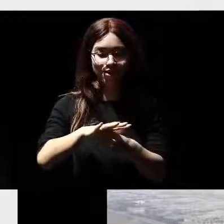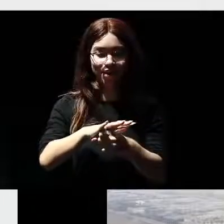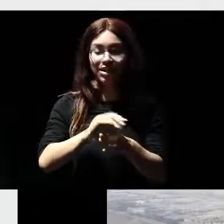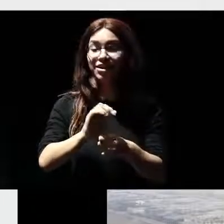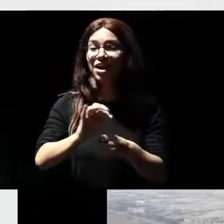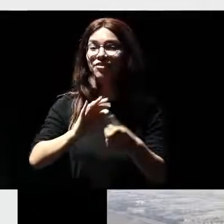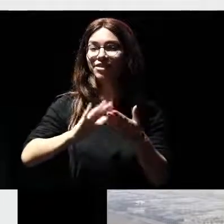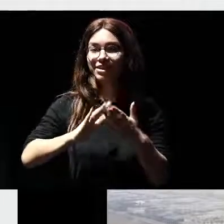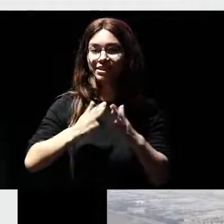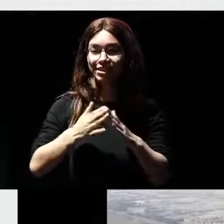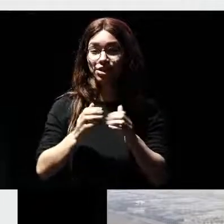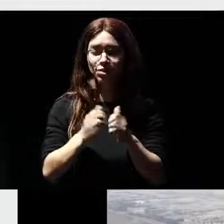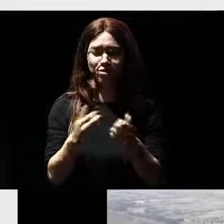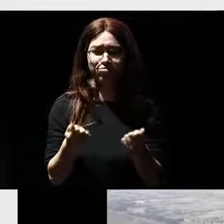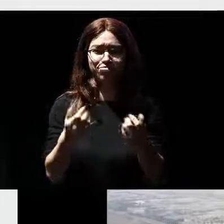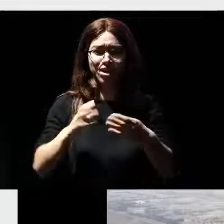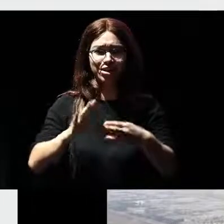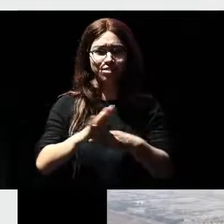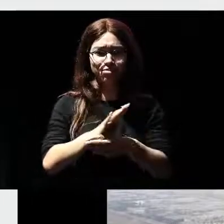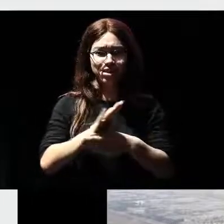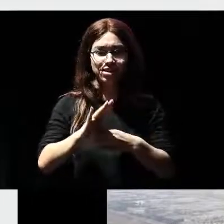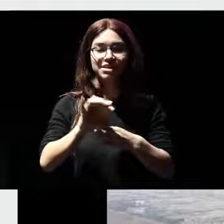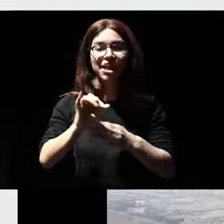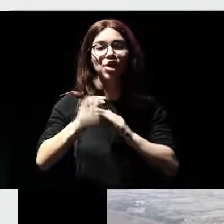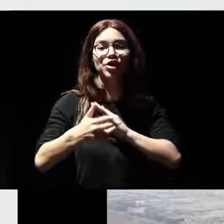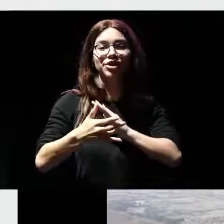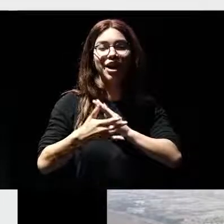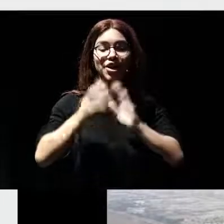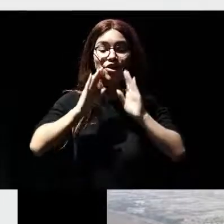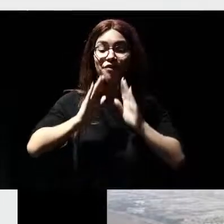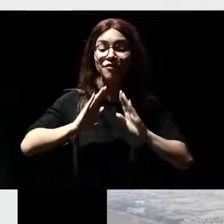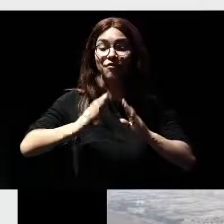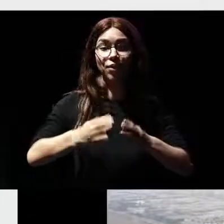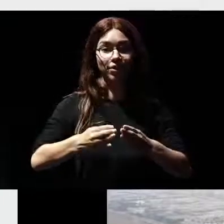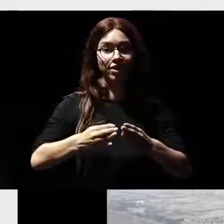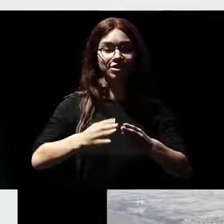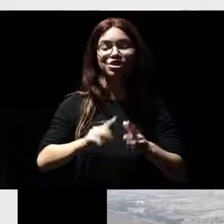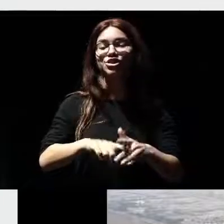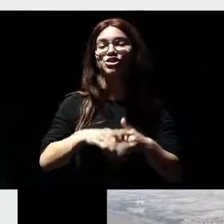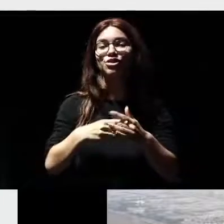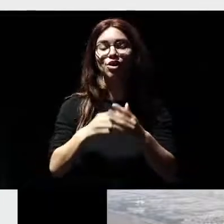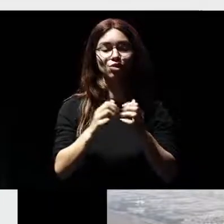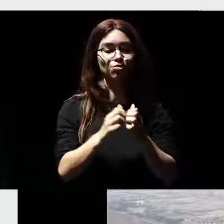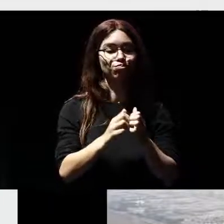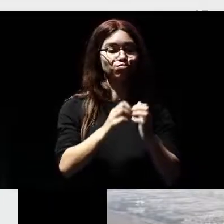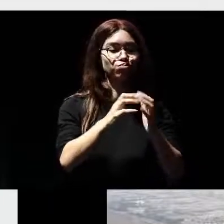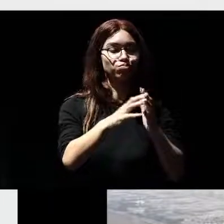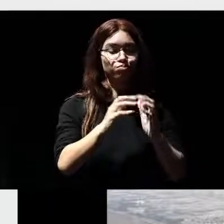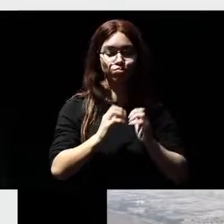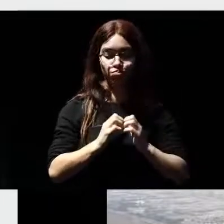of the city with many businesses that are tech centered, starting to